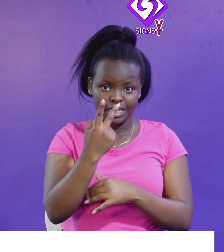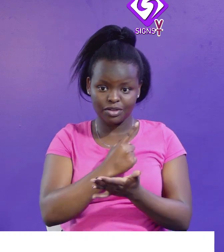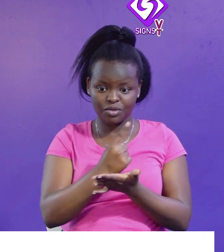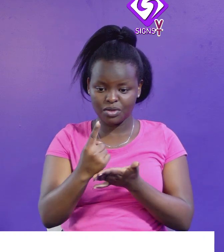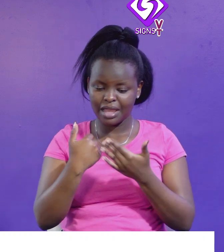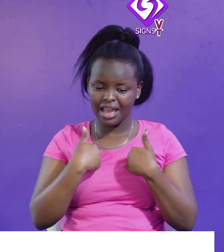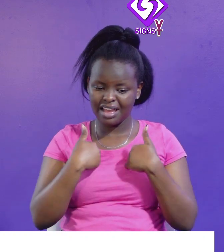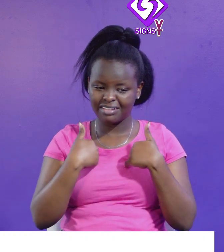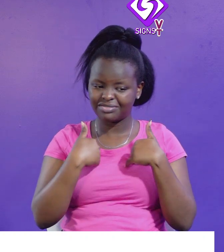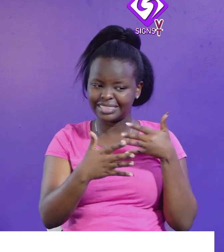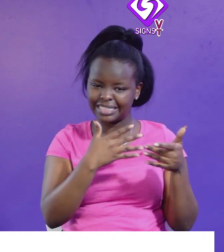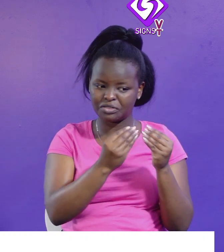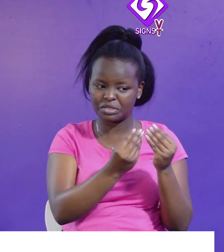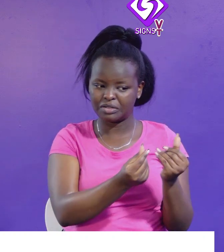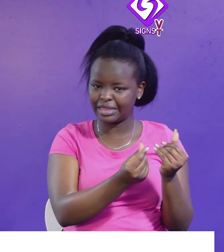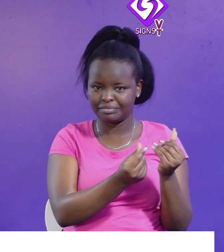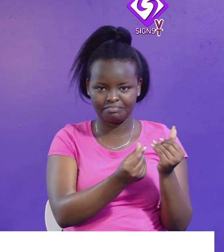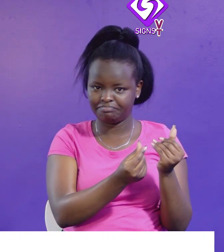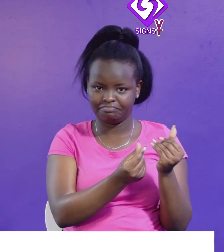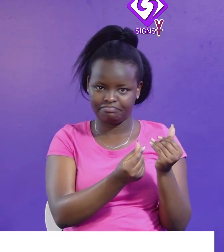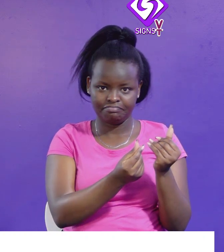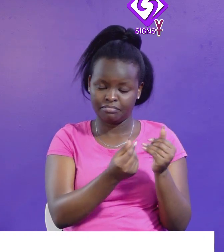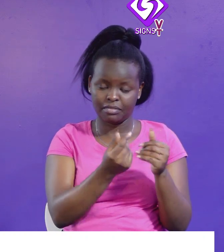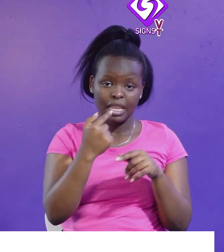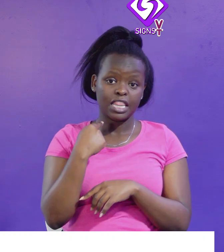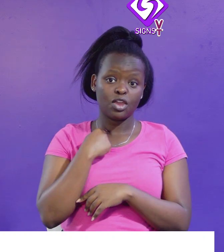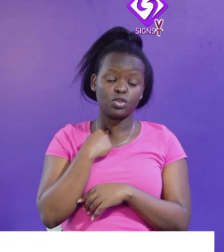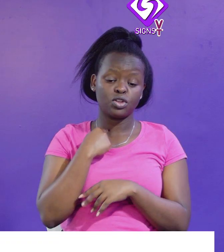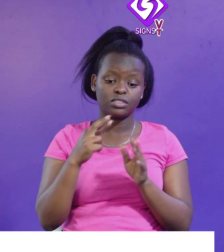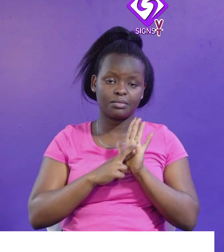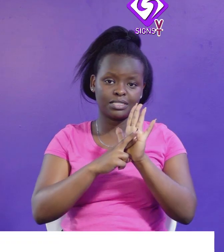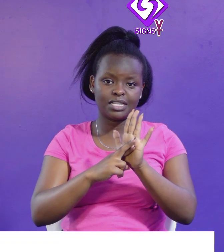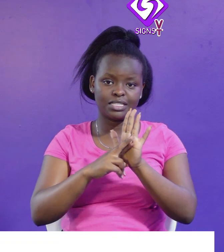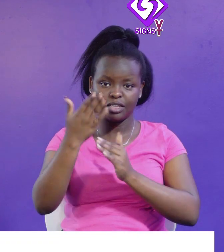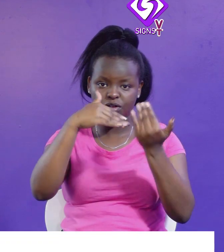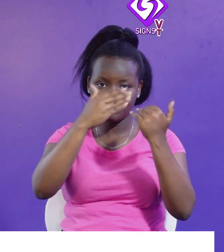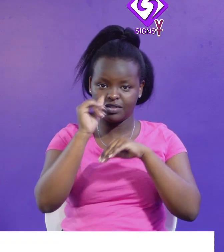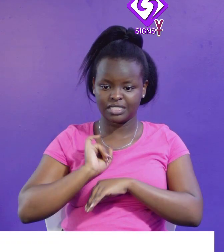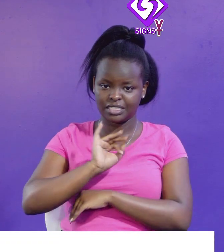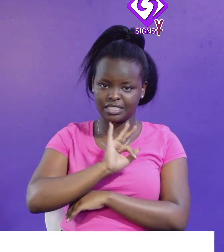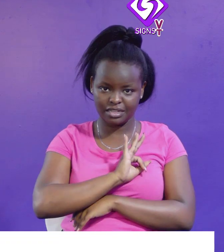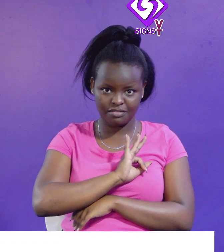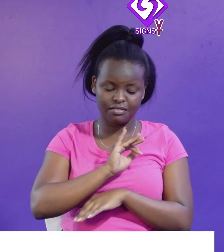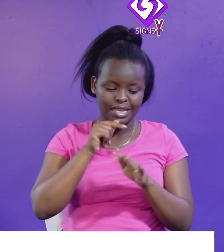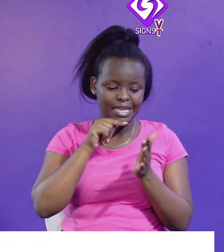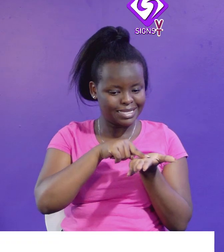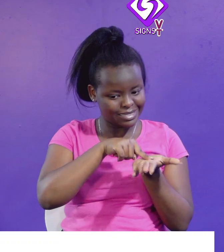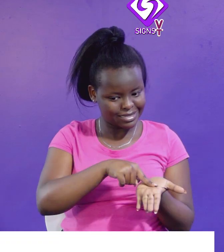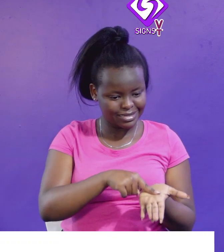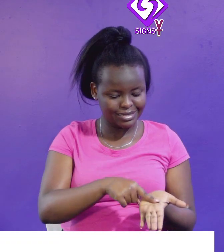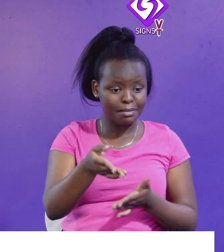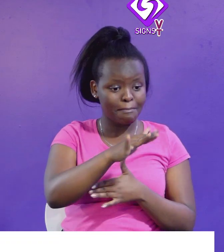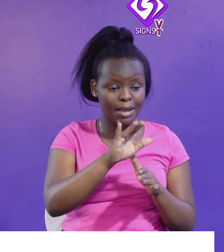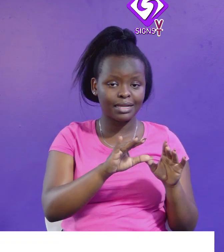signs of a resolution in sight. The unions representing the university staff insist they will not return to